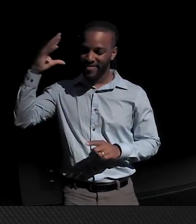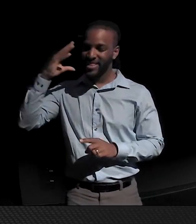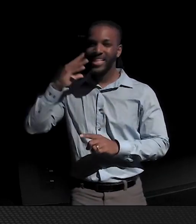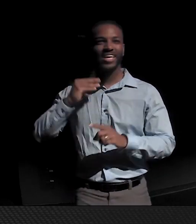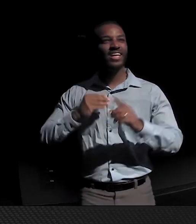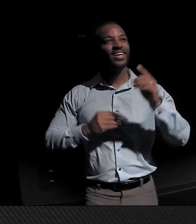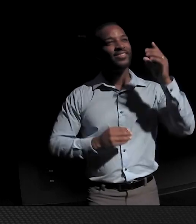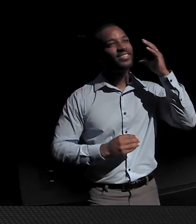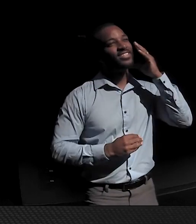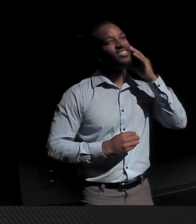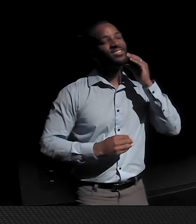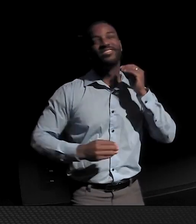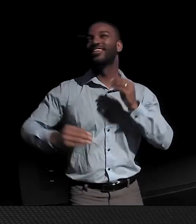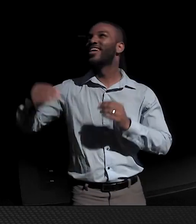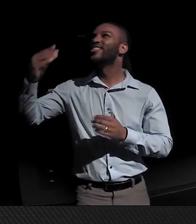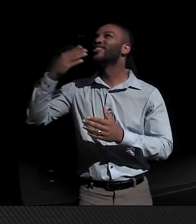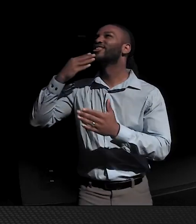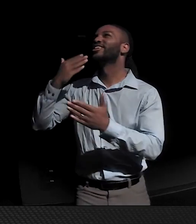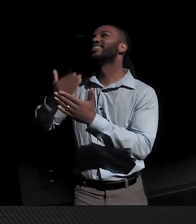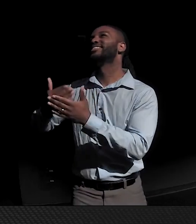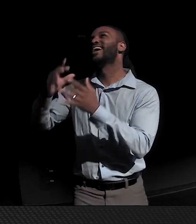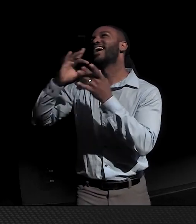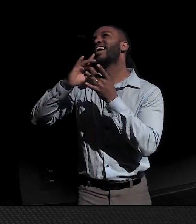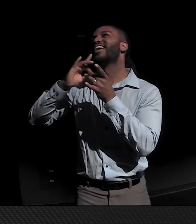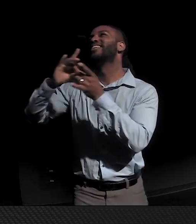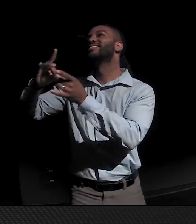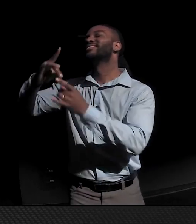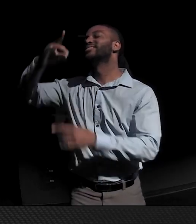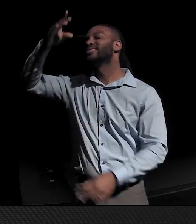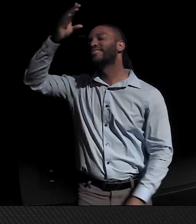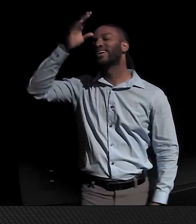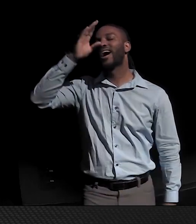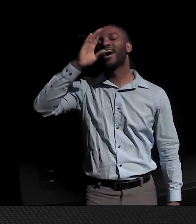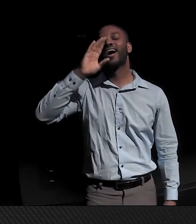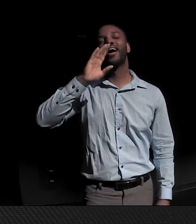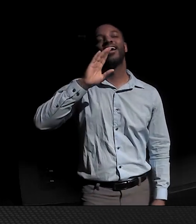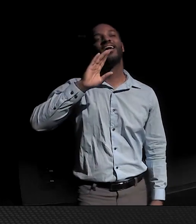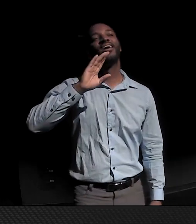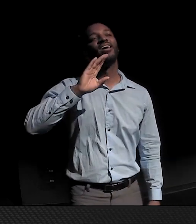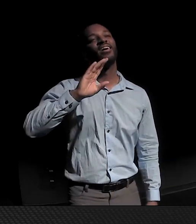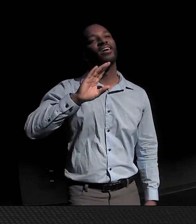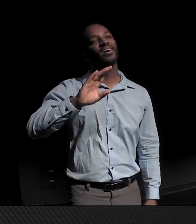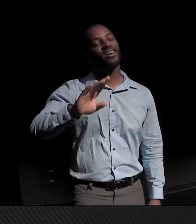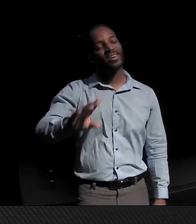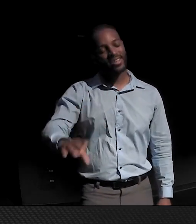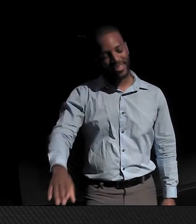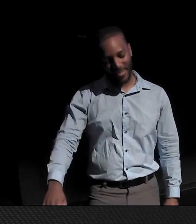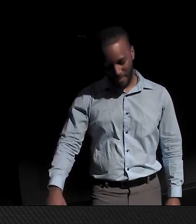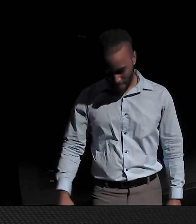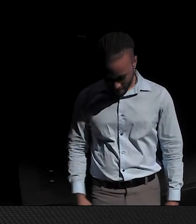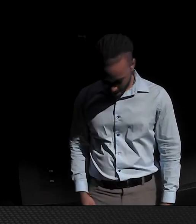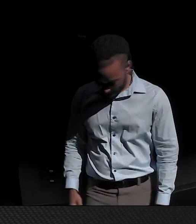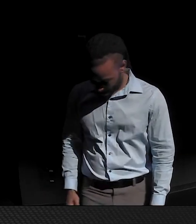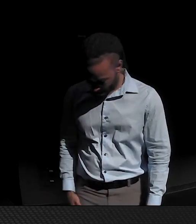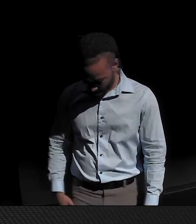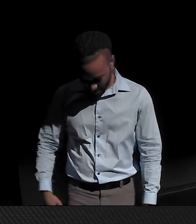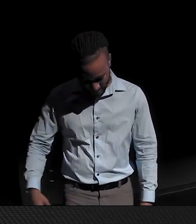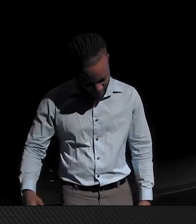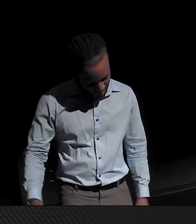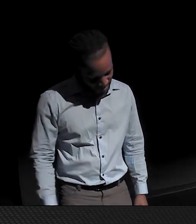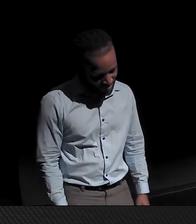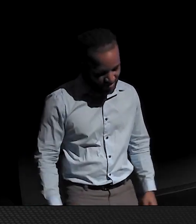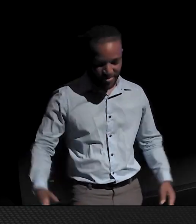I have lived in the goodness of God.